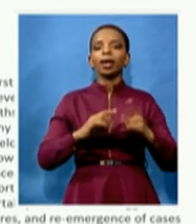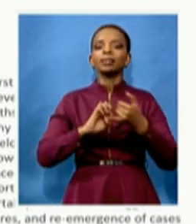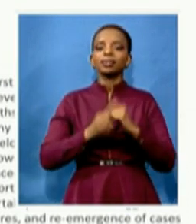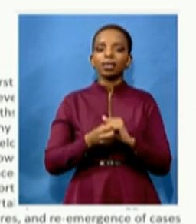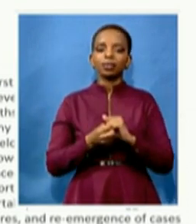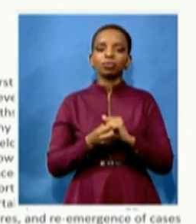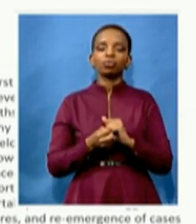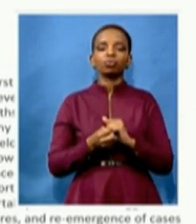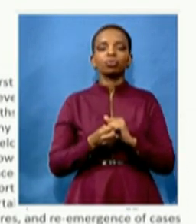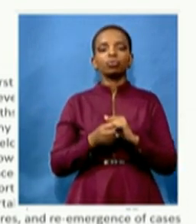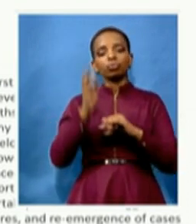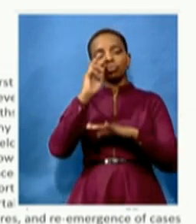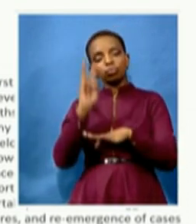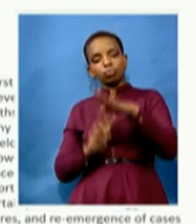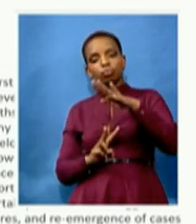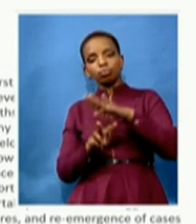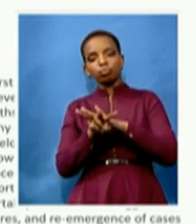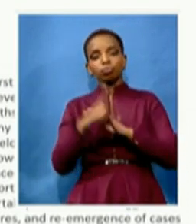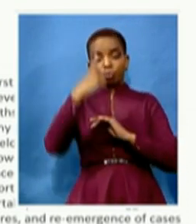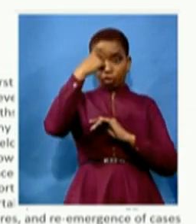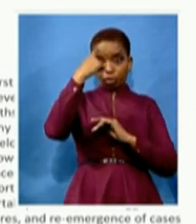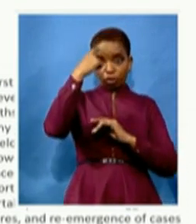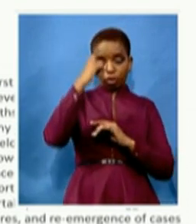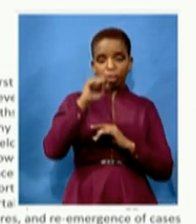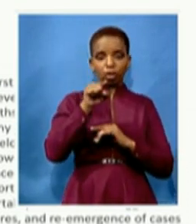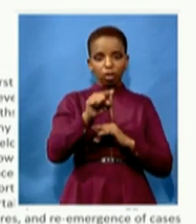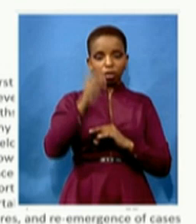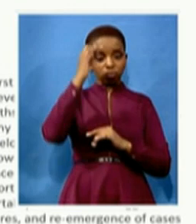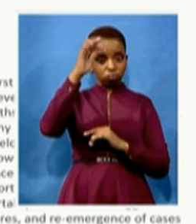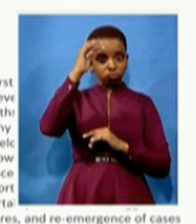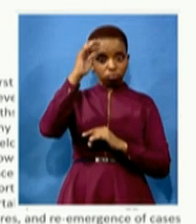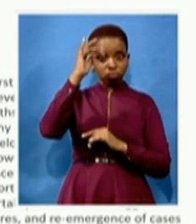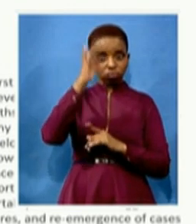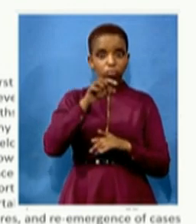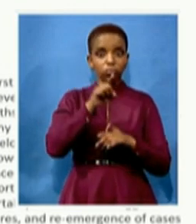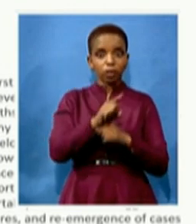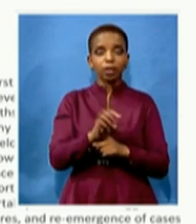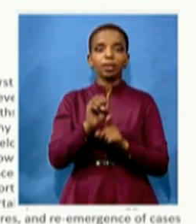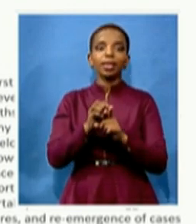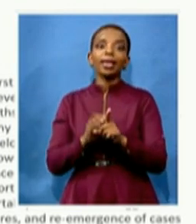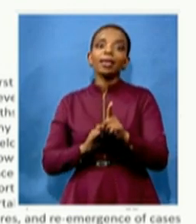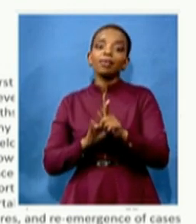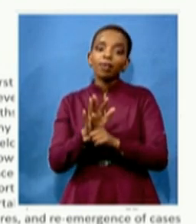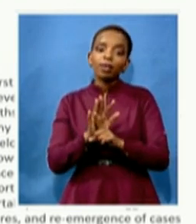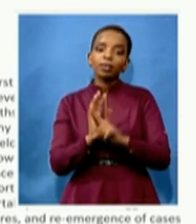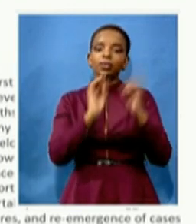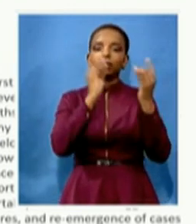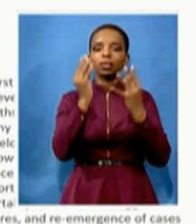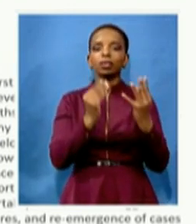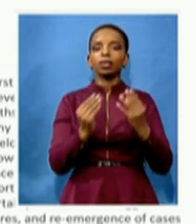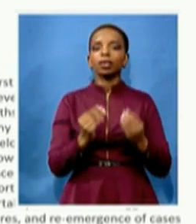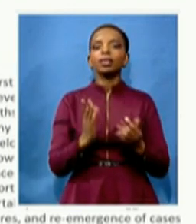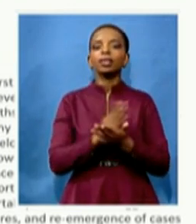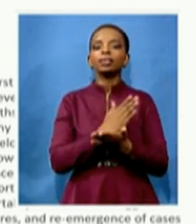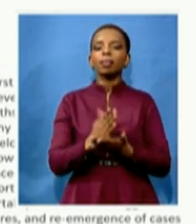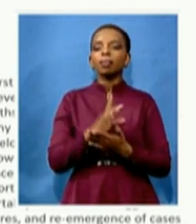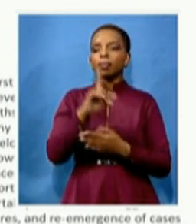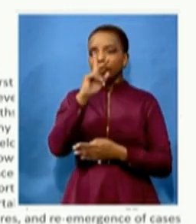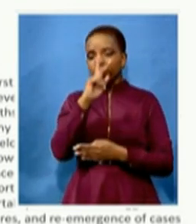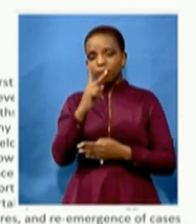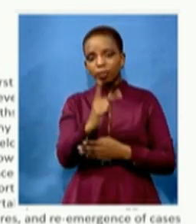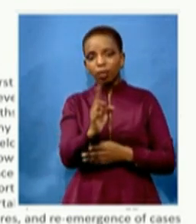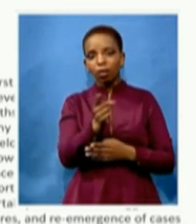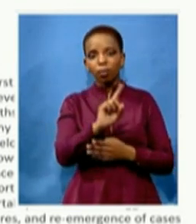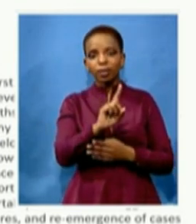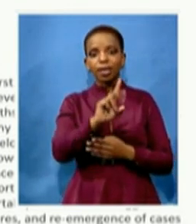and factor into our refinements going forward. Some of the concerns, just looking at the data, are things like underreported deaths in